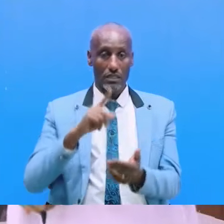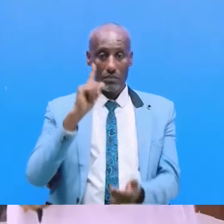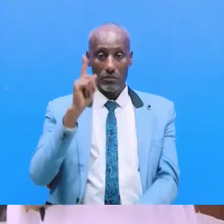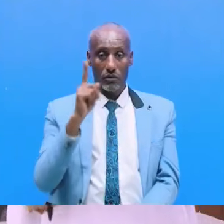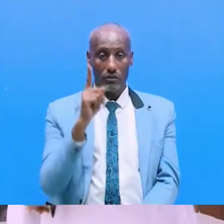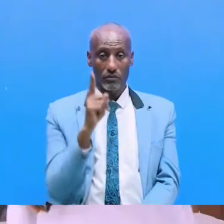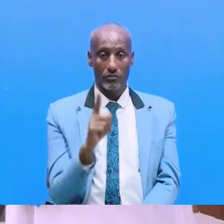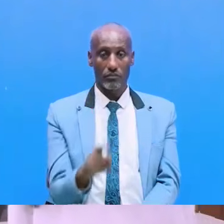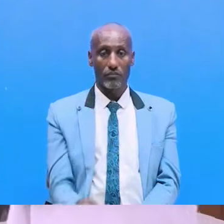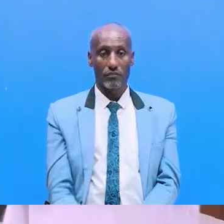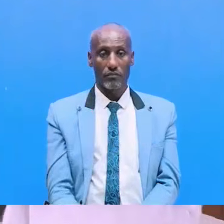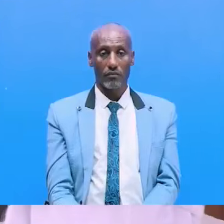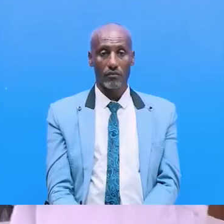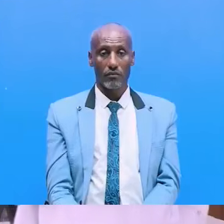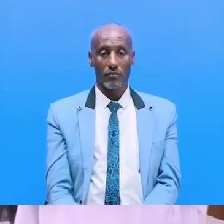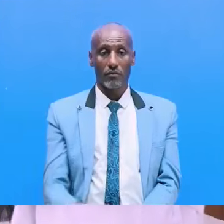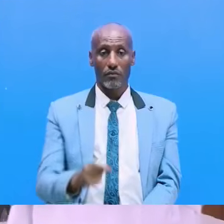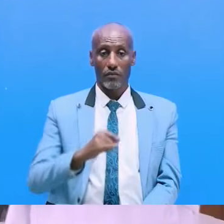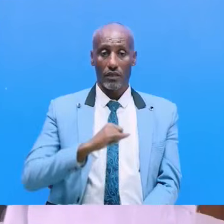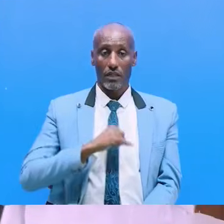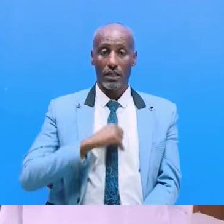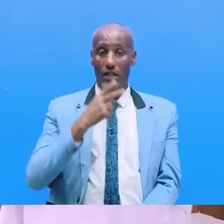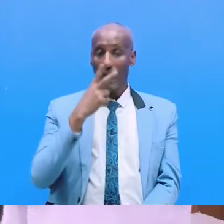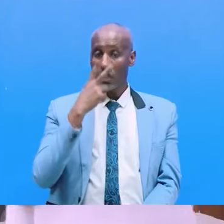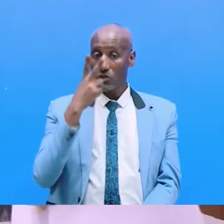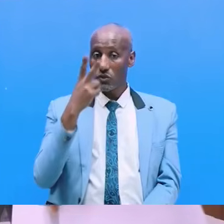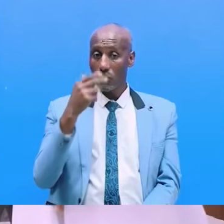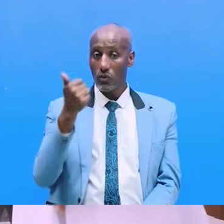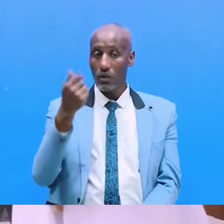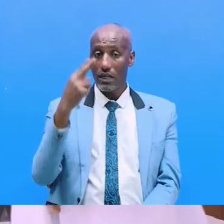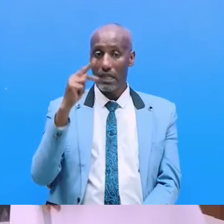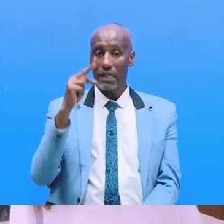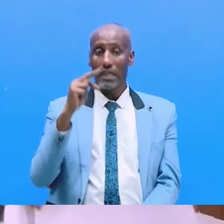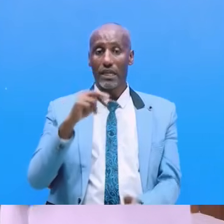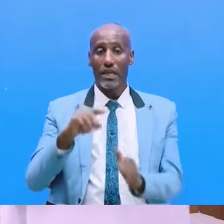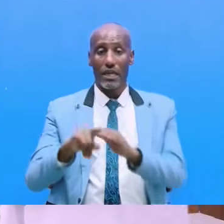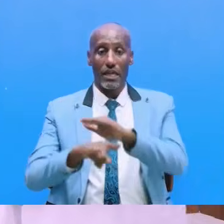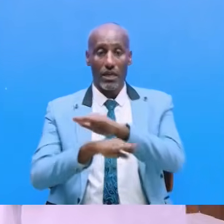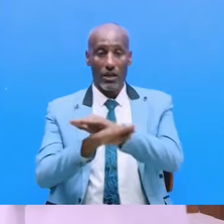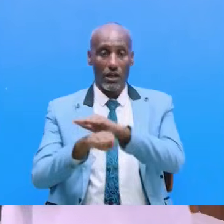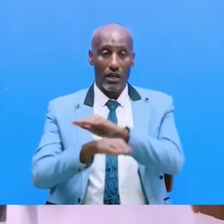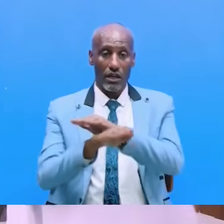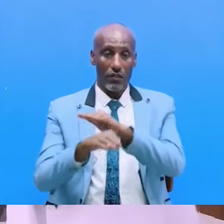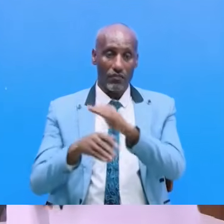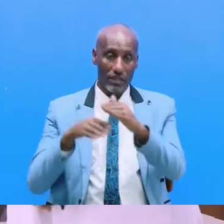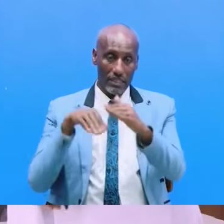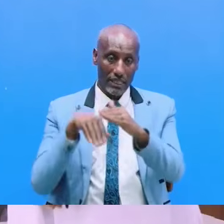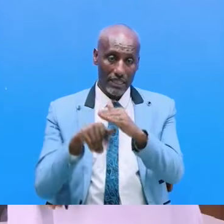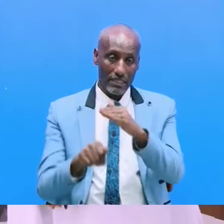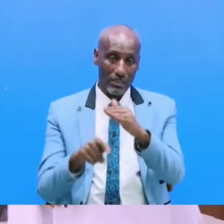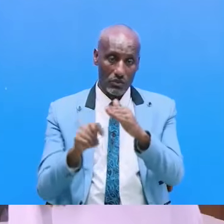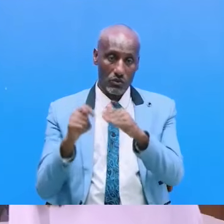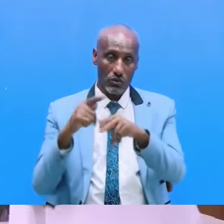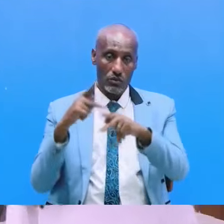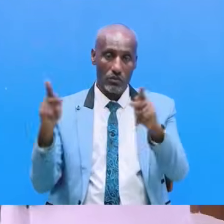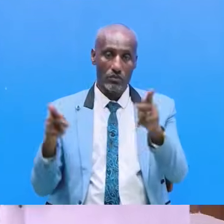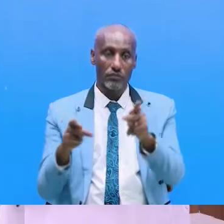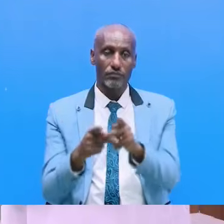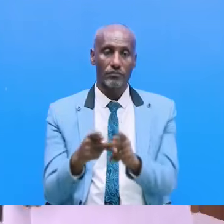1. I saw an elephant at the zoo. I saw an elephant at the